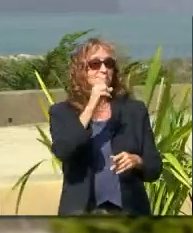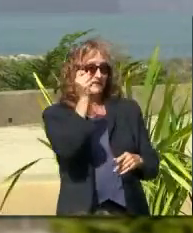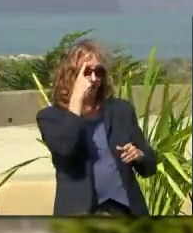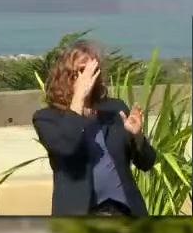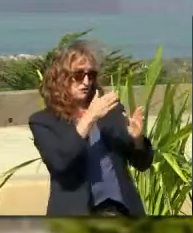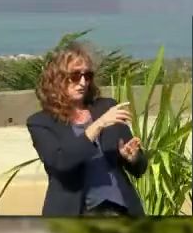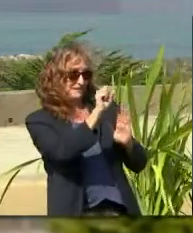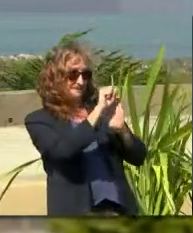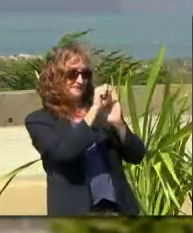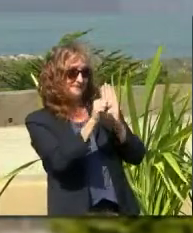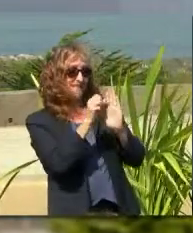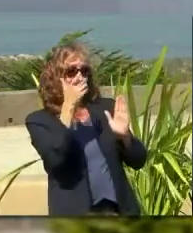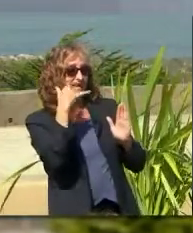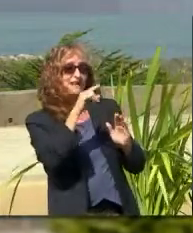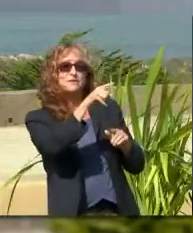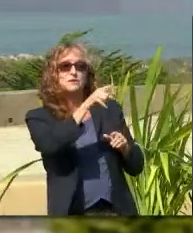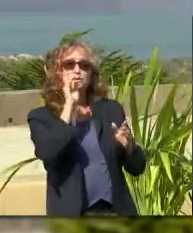is